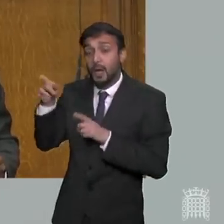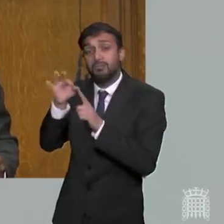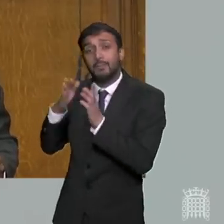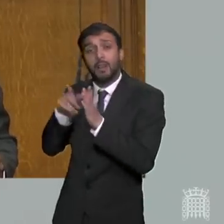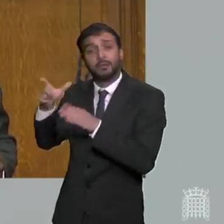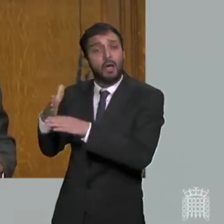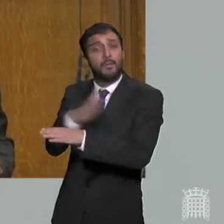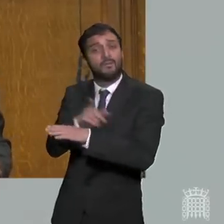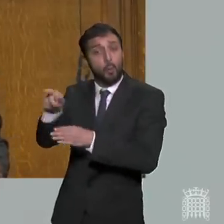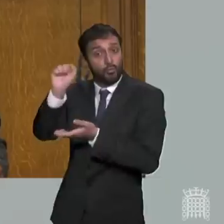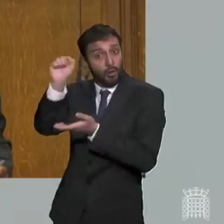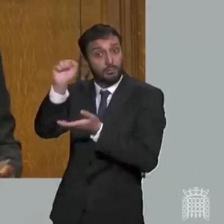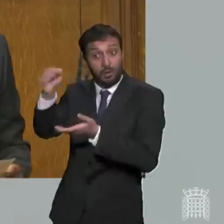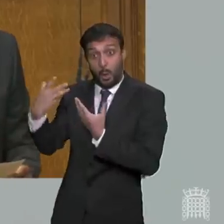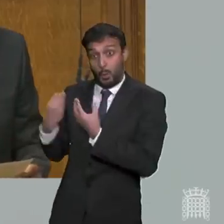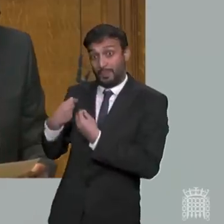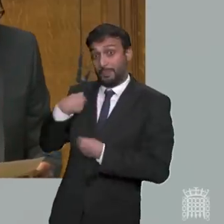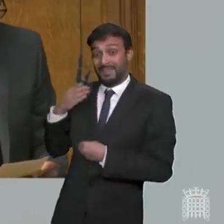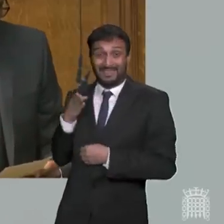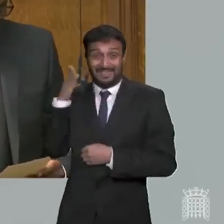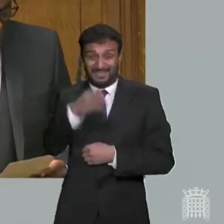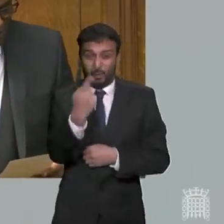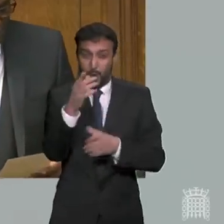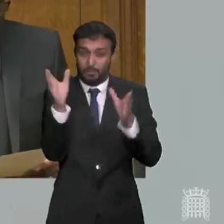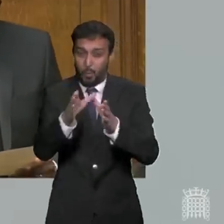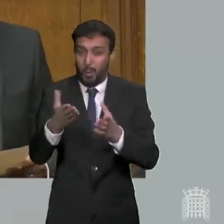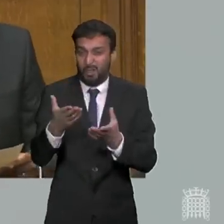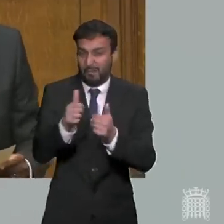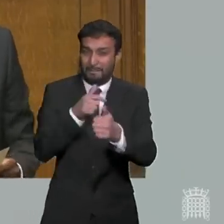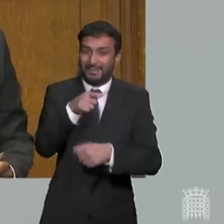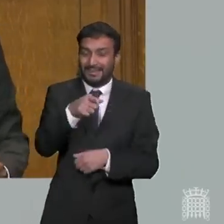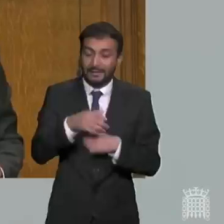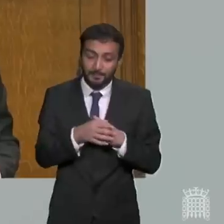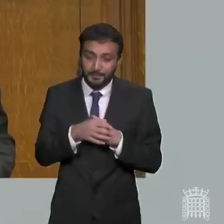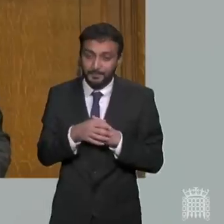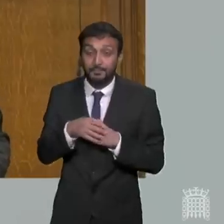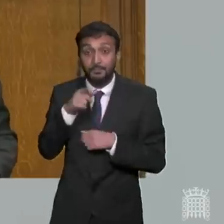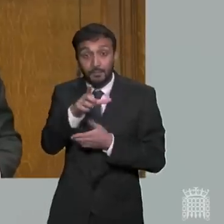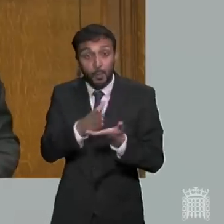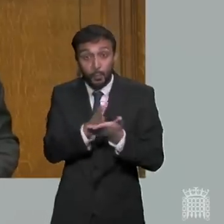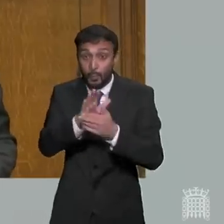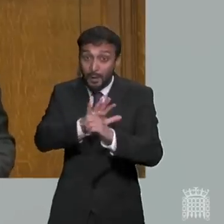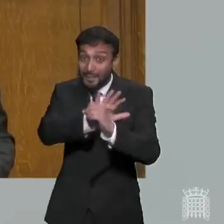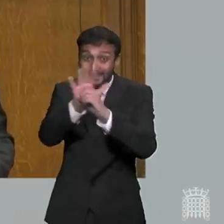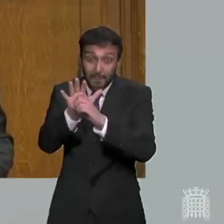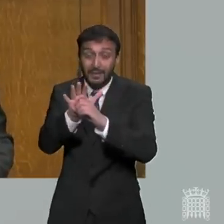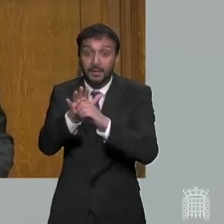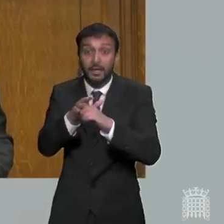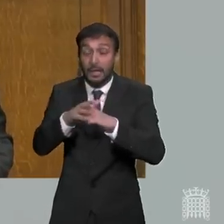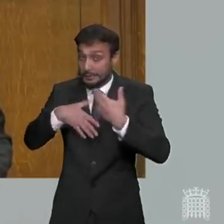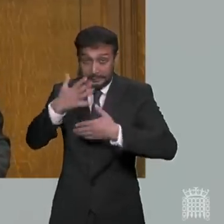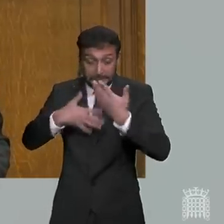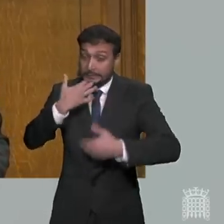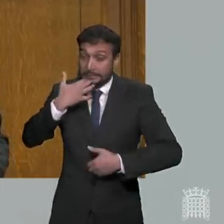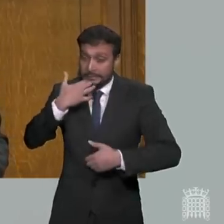in Beeston, a business established in 1908. SMEs such as this faced a pandemic and now rising energy costs.